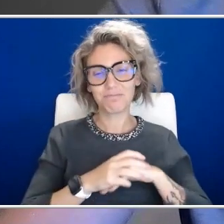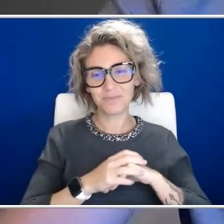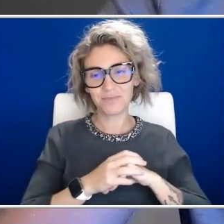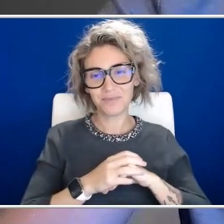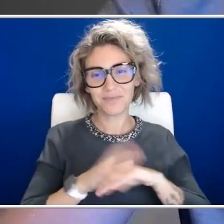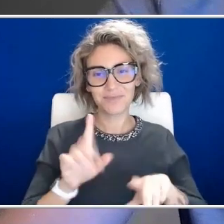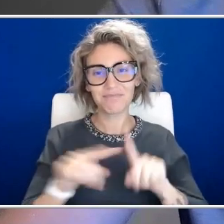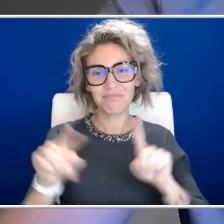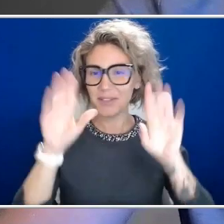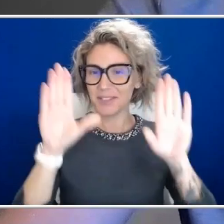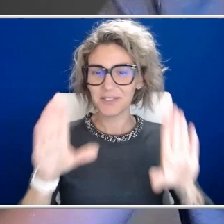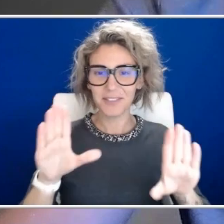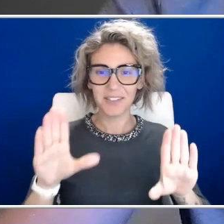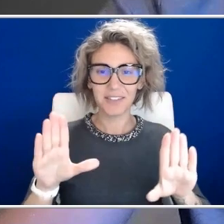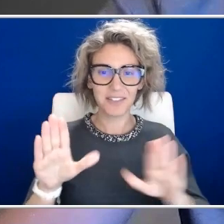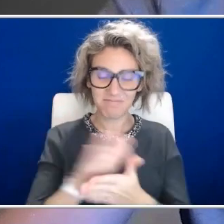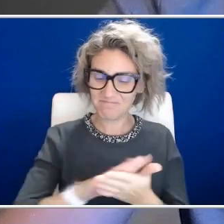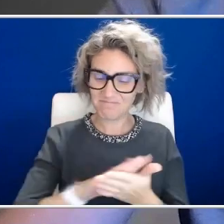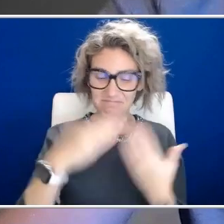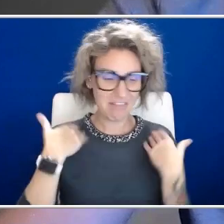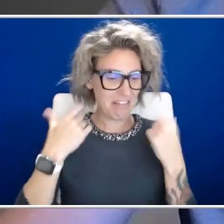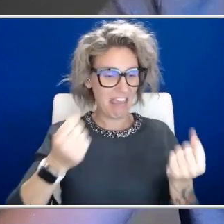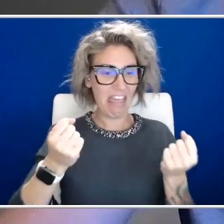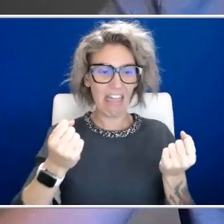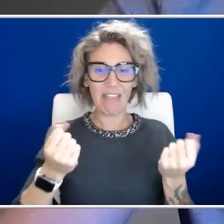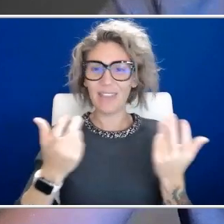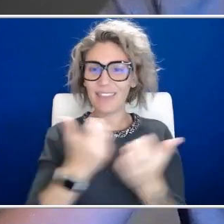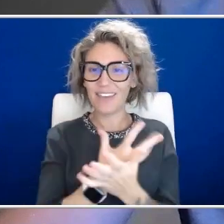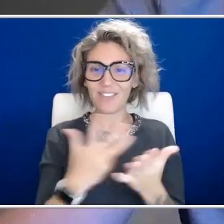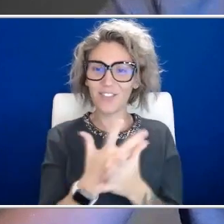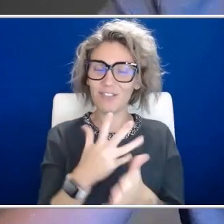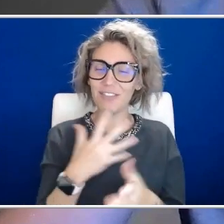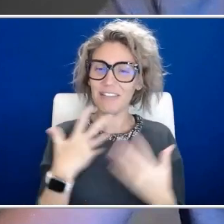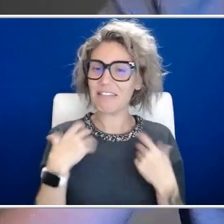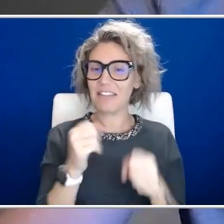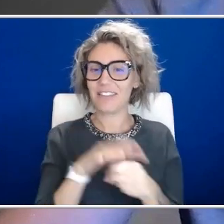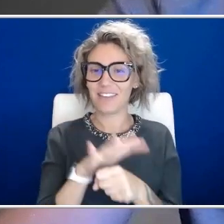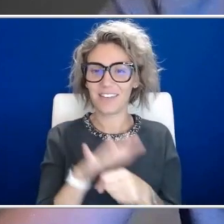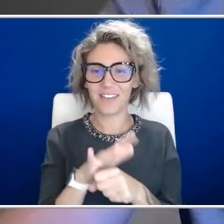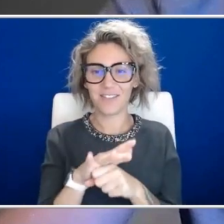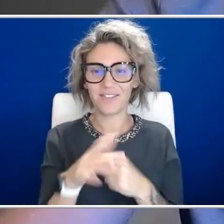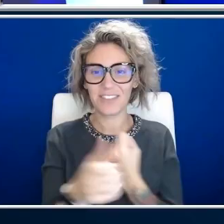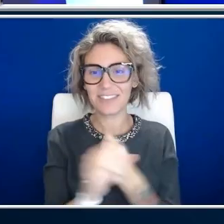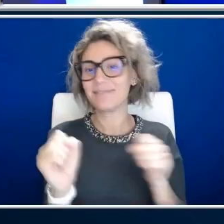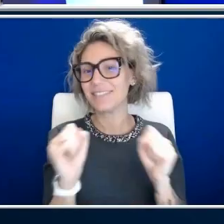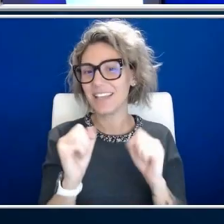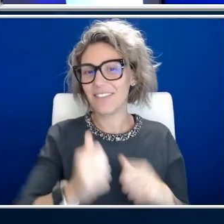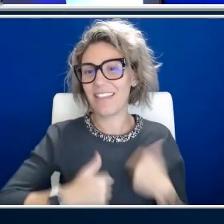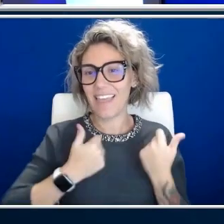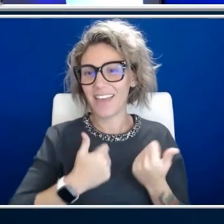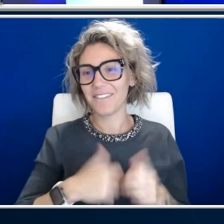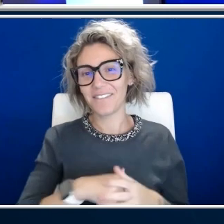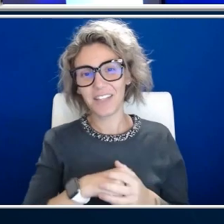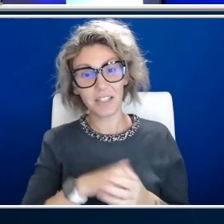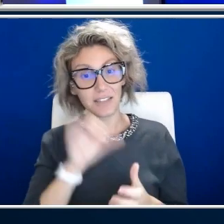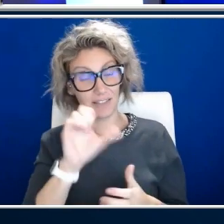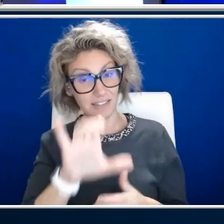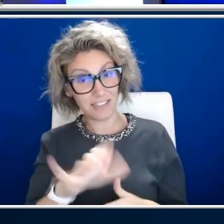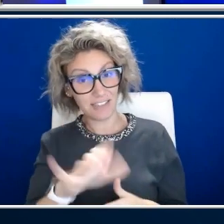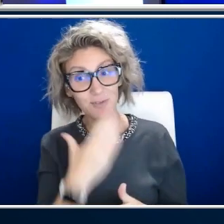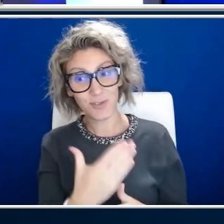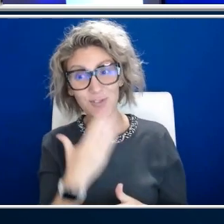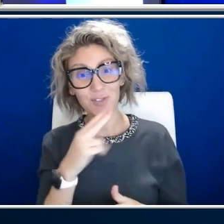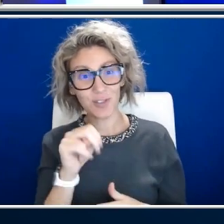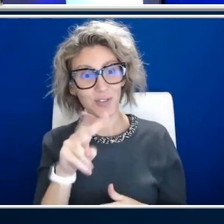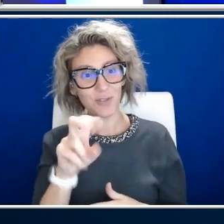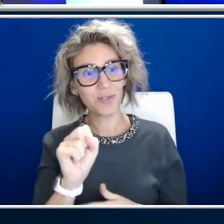was great to get a clean bill of health and be able to be healthy enough to save a life. Yeah, that's good news. Dr. Gupta, what